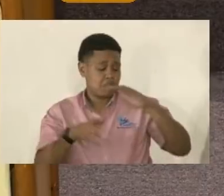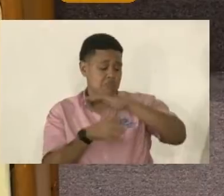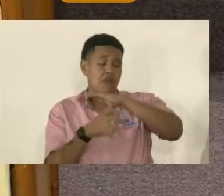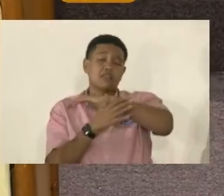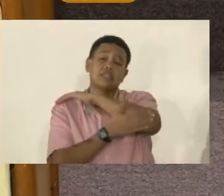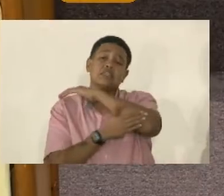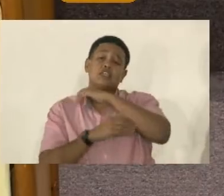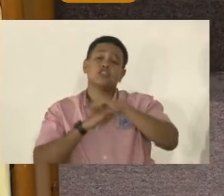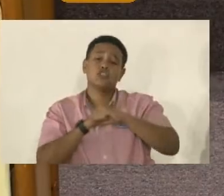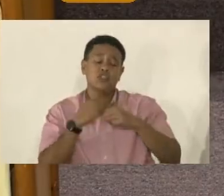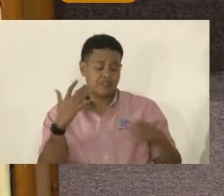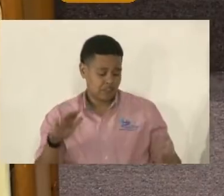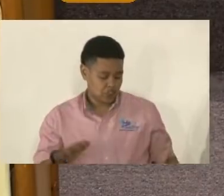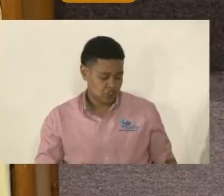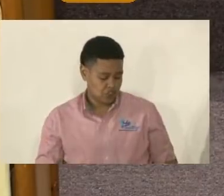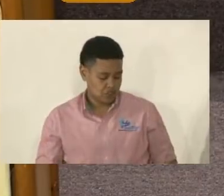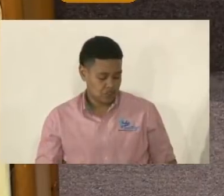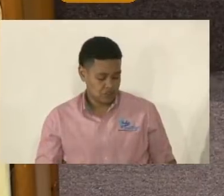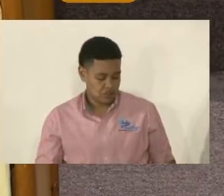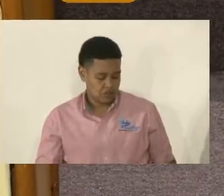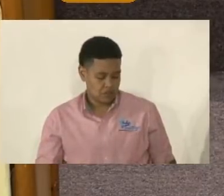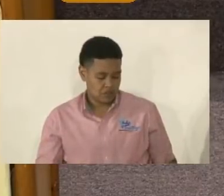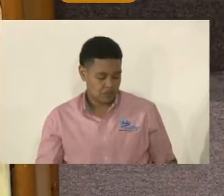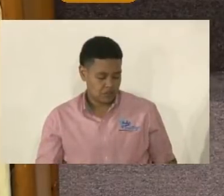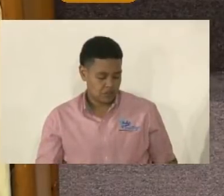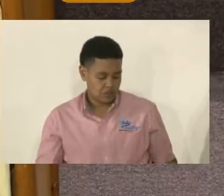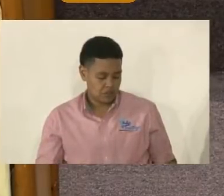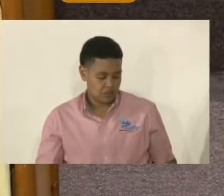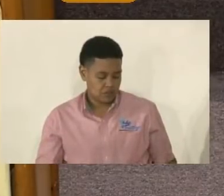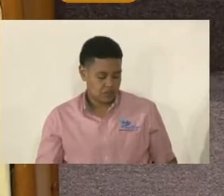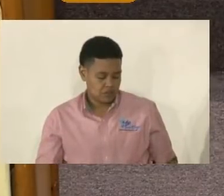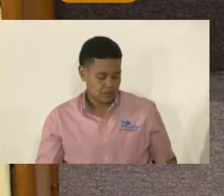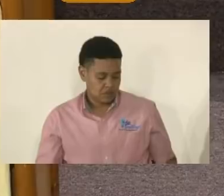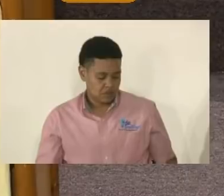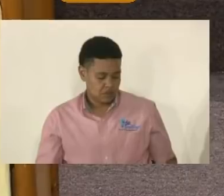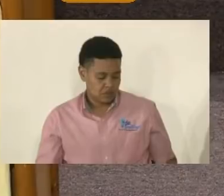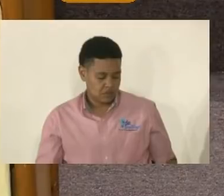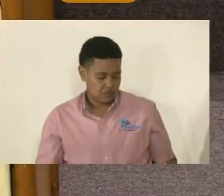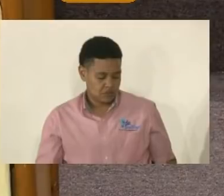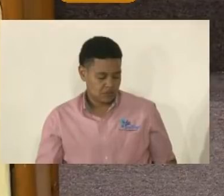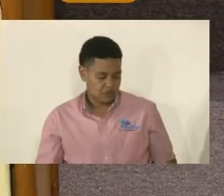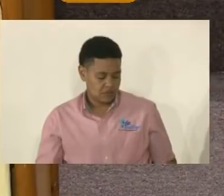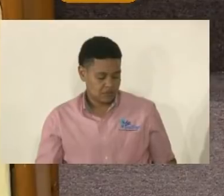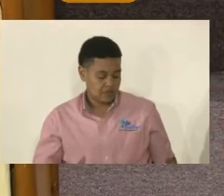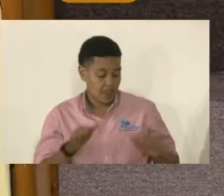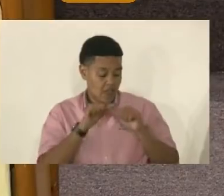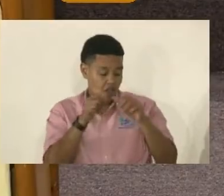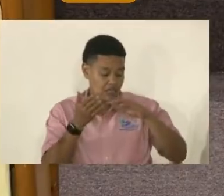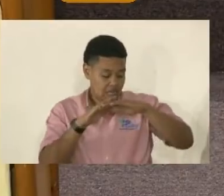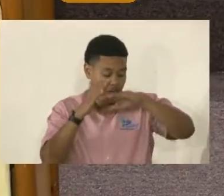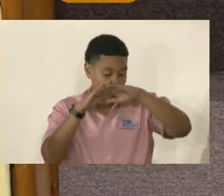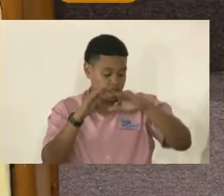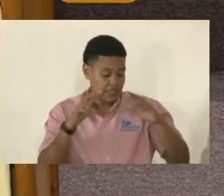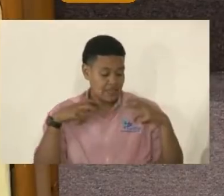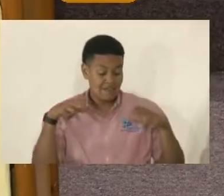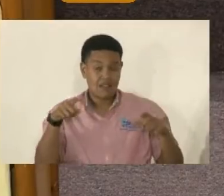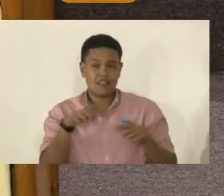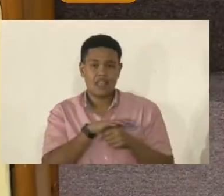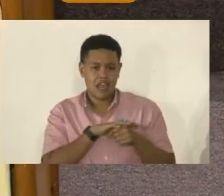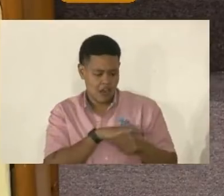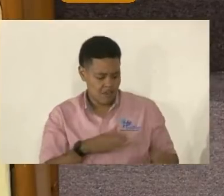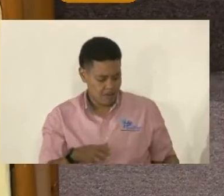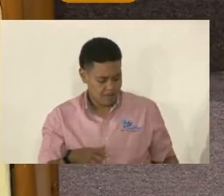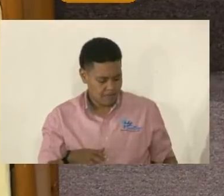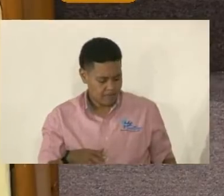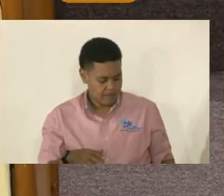security fight and continues to increase the rate of investment in this area. The evolving crime situation